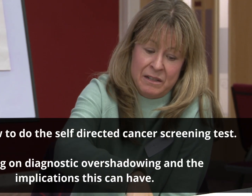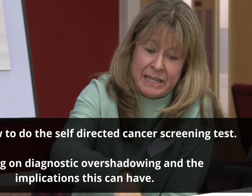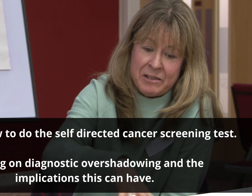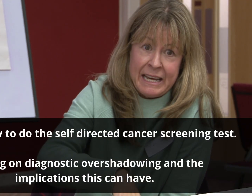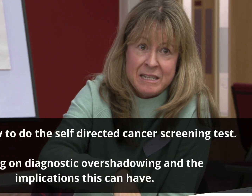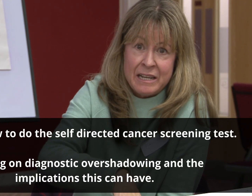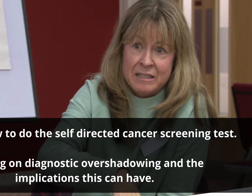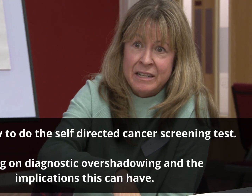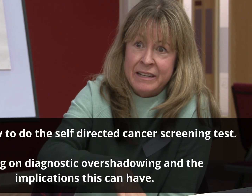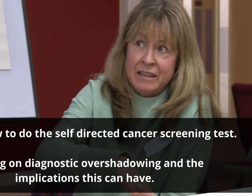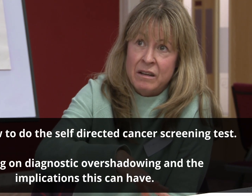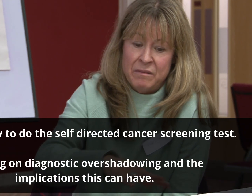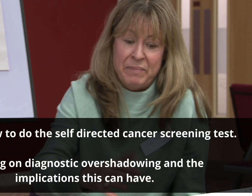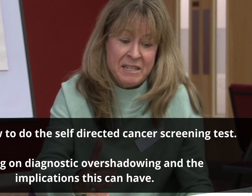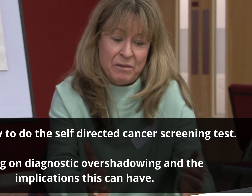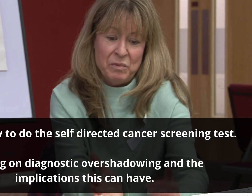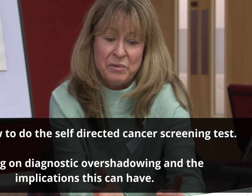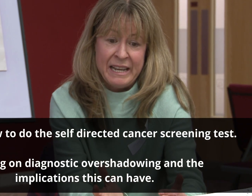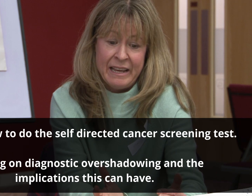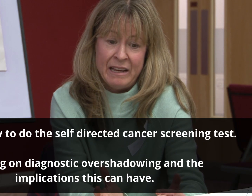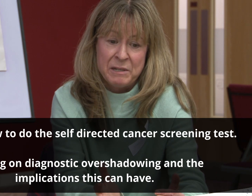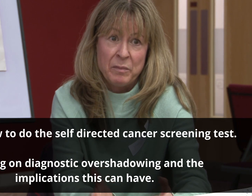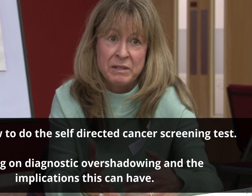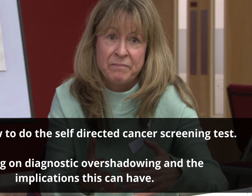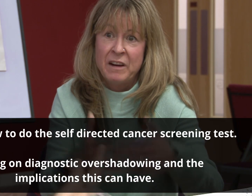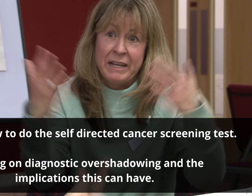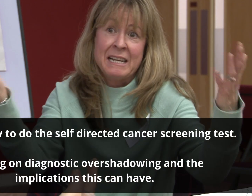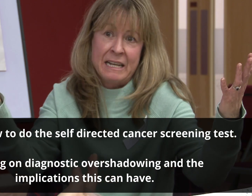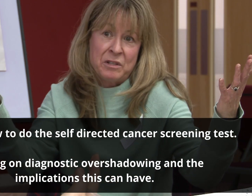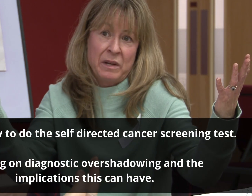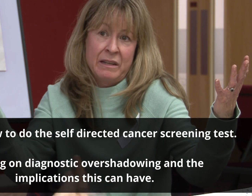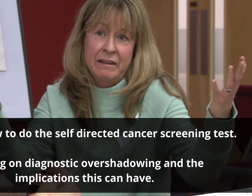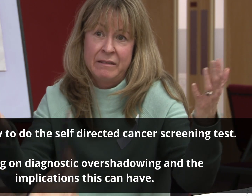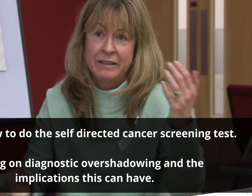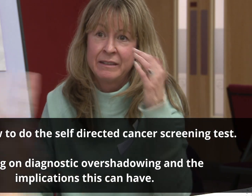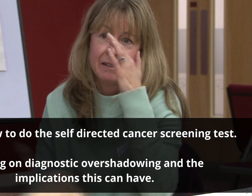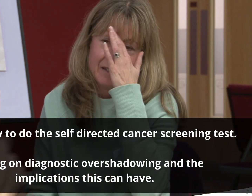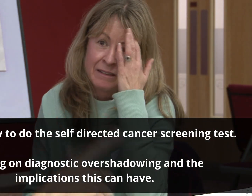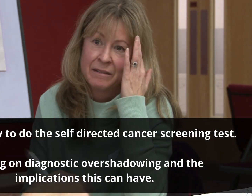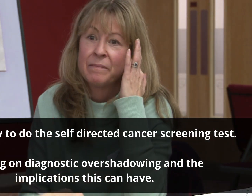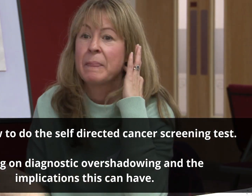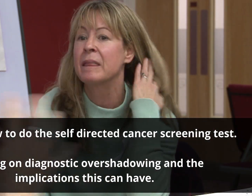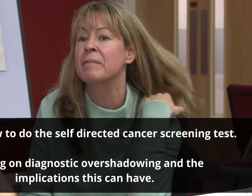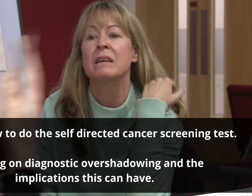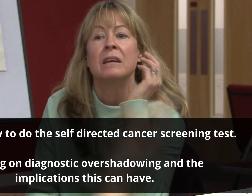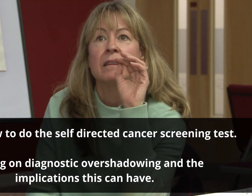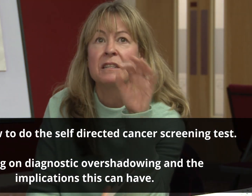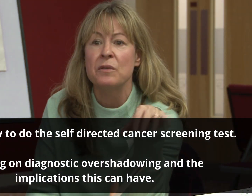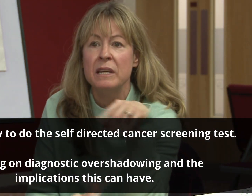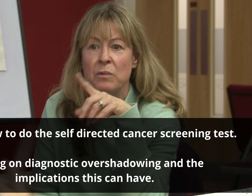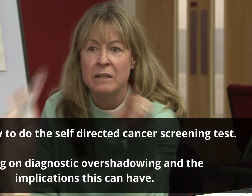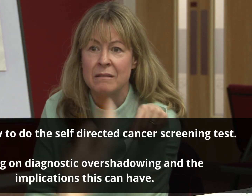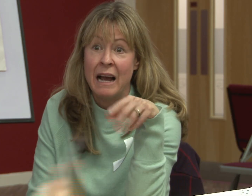Videos of how to do the self-directed cancer screening test. Training on diagnostic overshadowing and the implications this